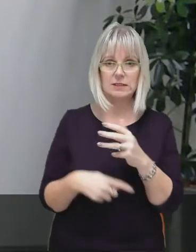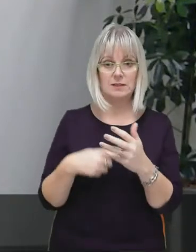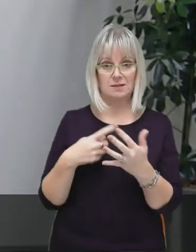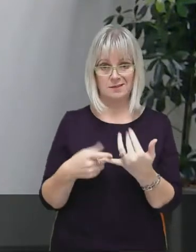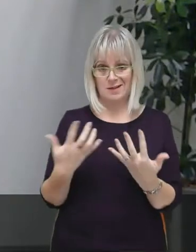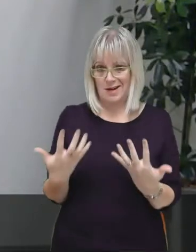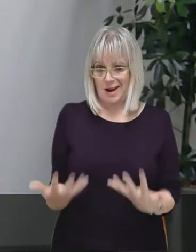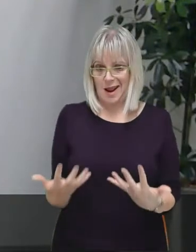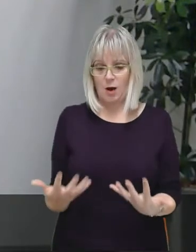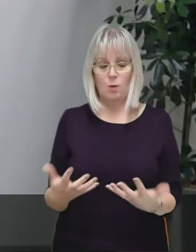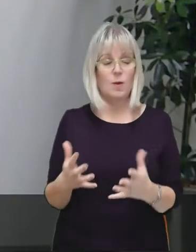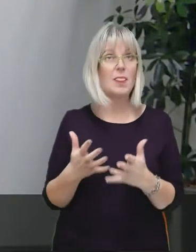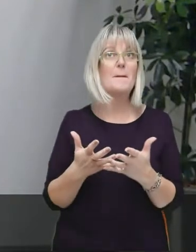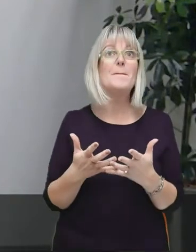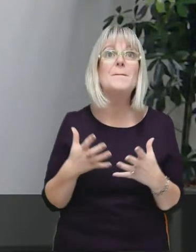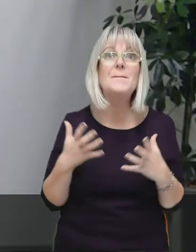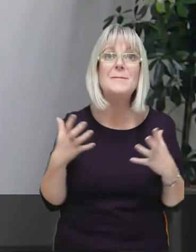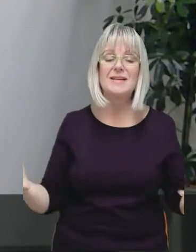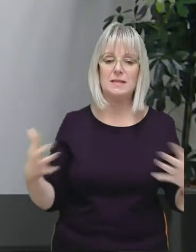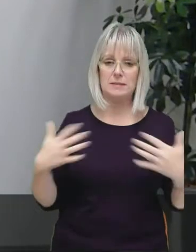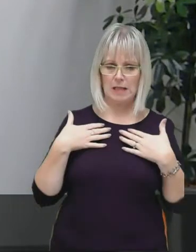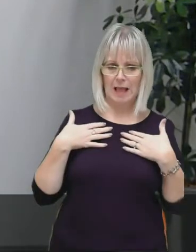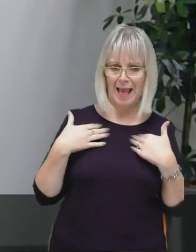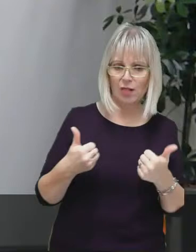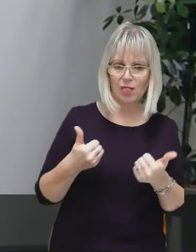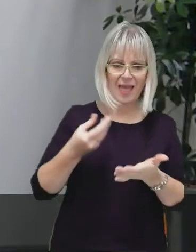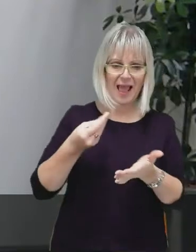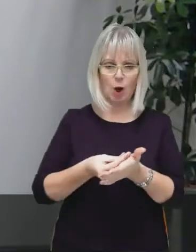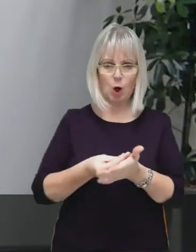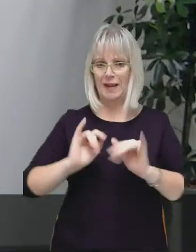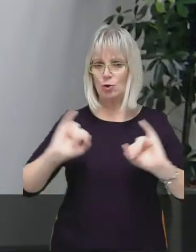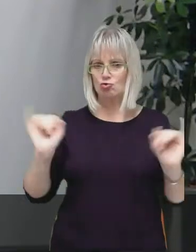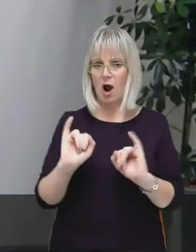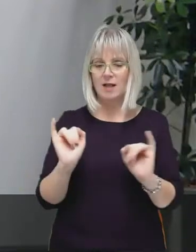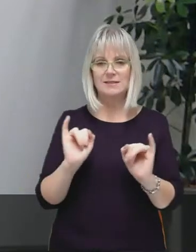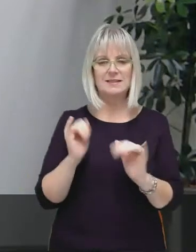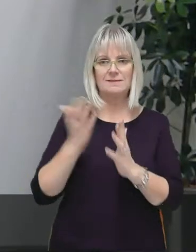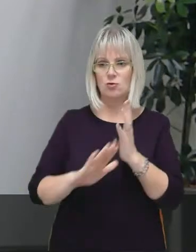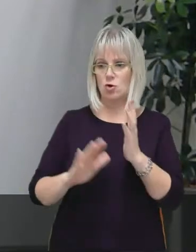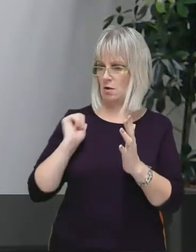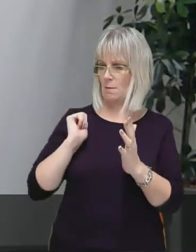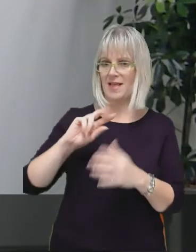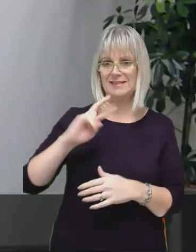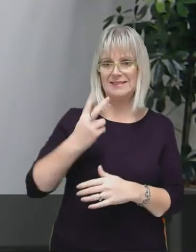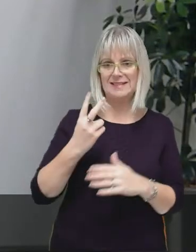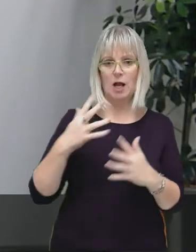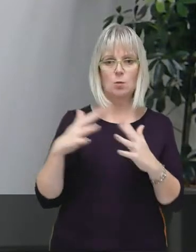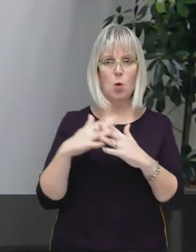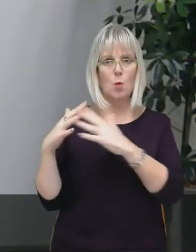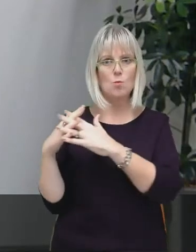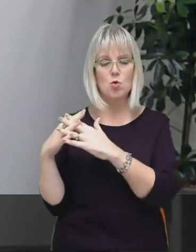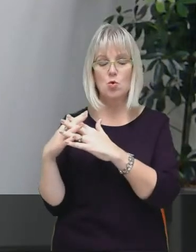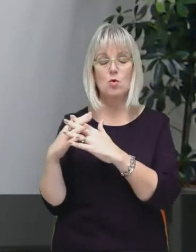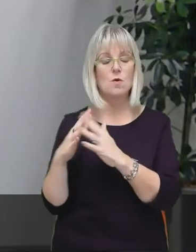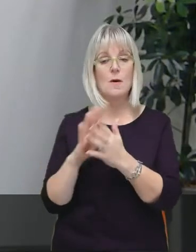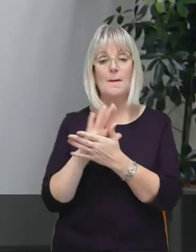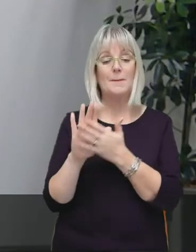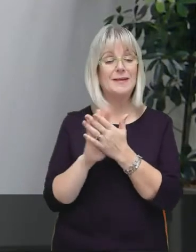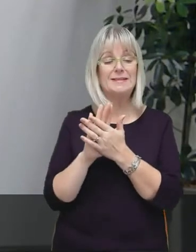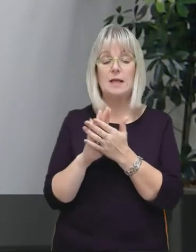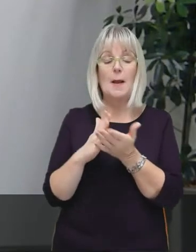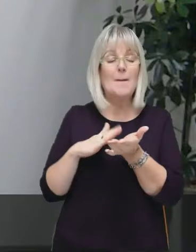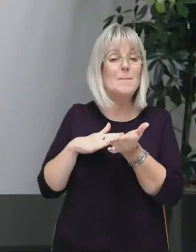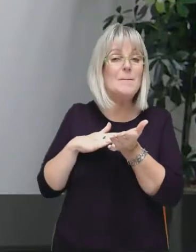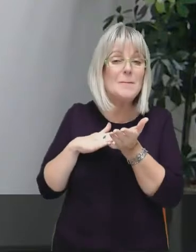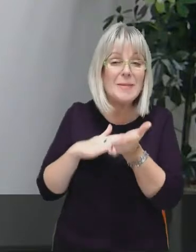emergency London has faced since the Second World War, which has led to millions of Londoners having to make huge sacrifices for